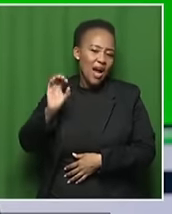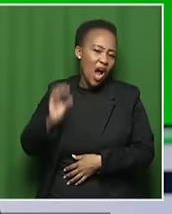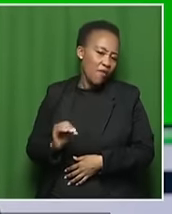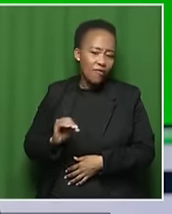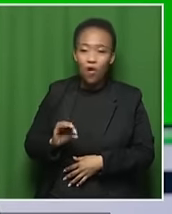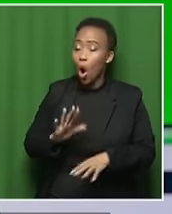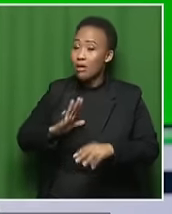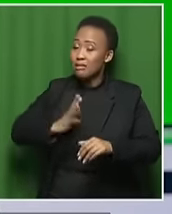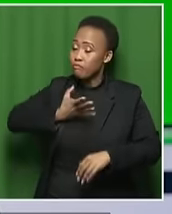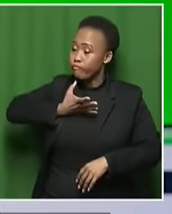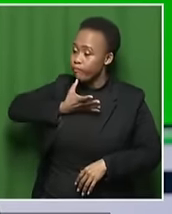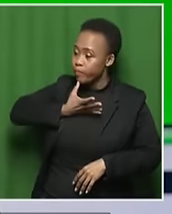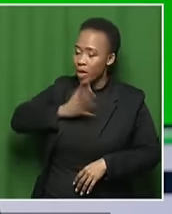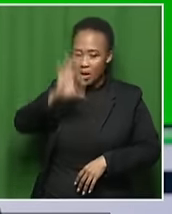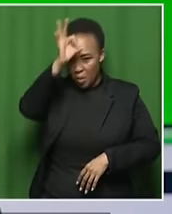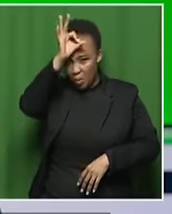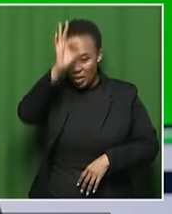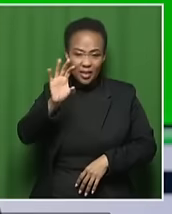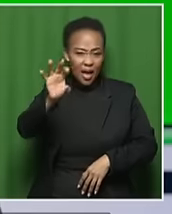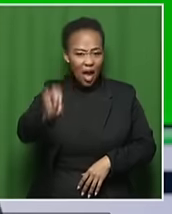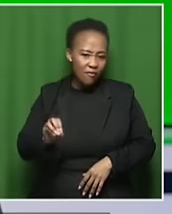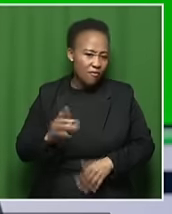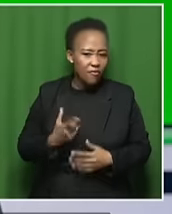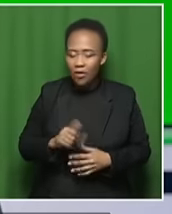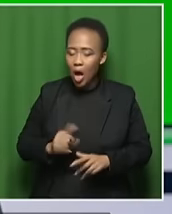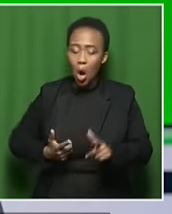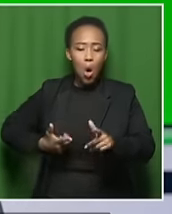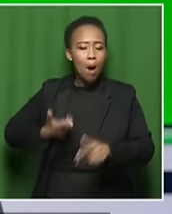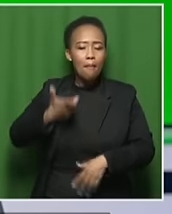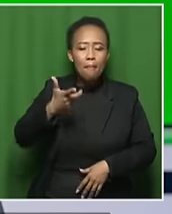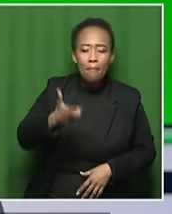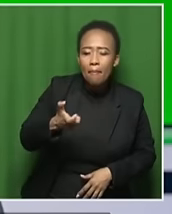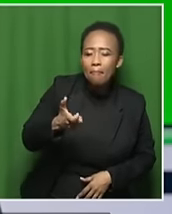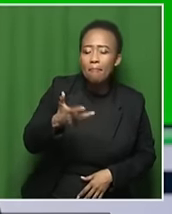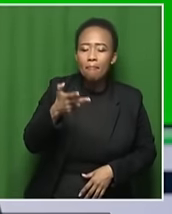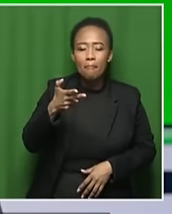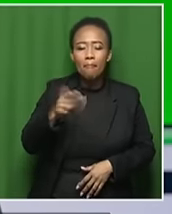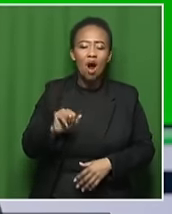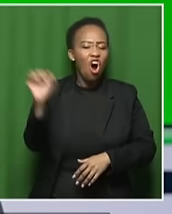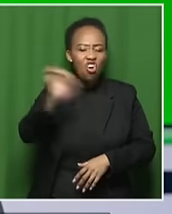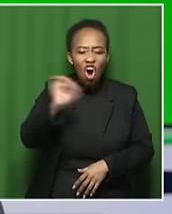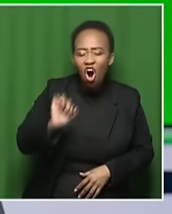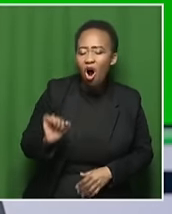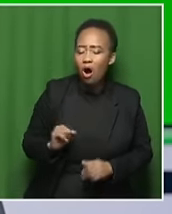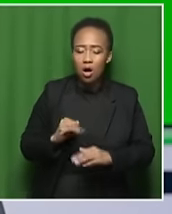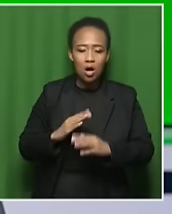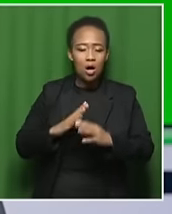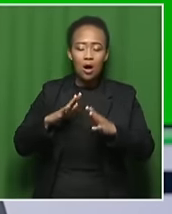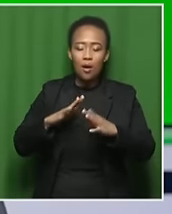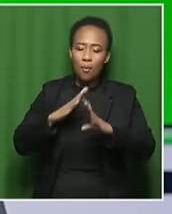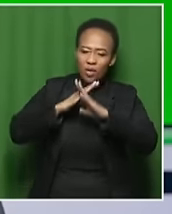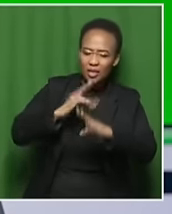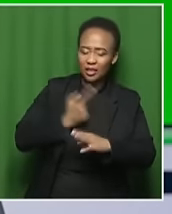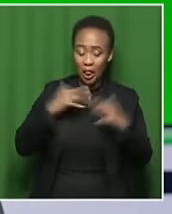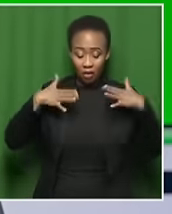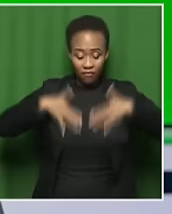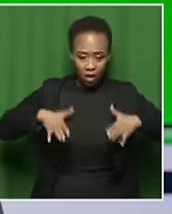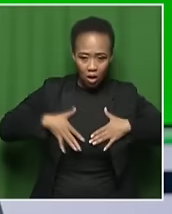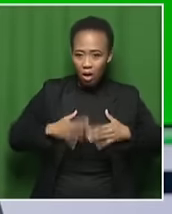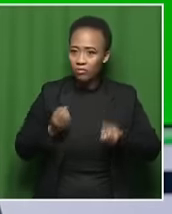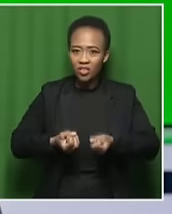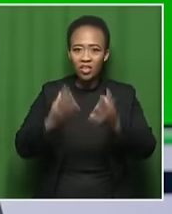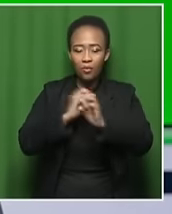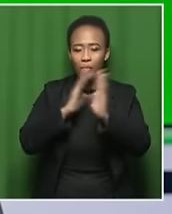bodies on the ground. They are not sufficiently equipped with weapons and vehicles and protective gear. They are not placed in